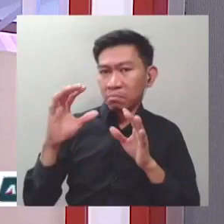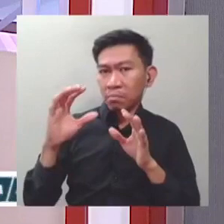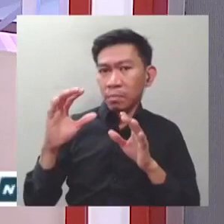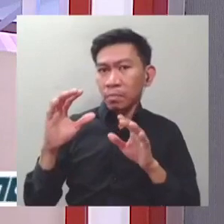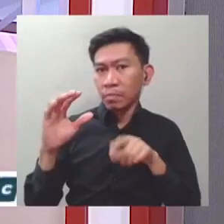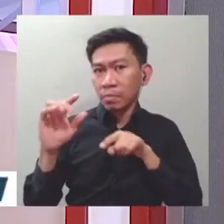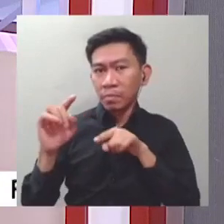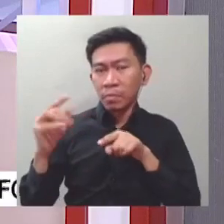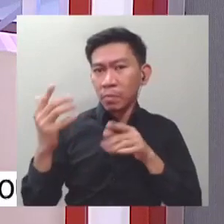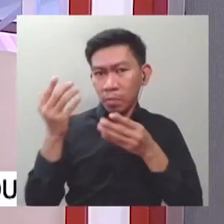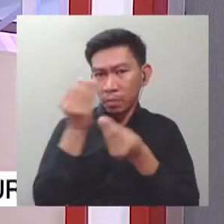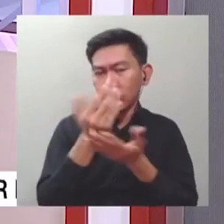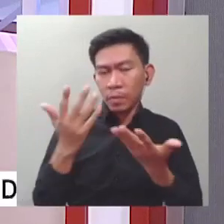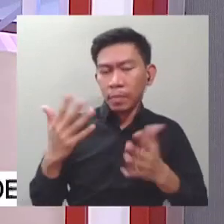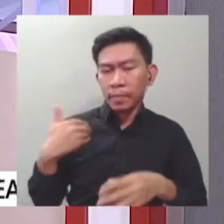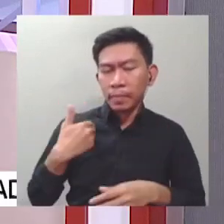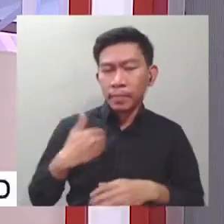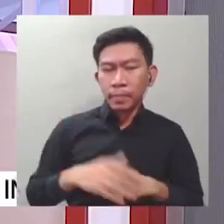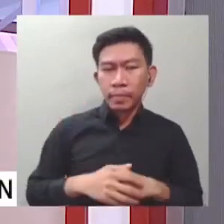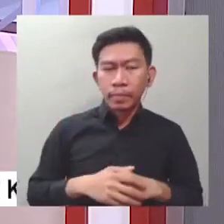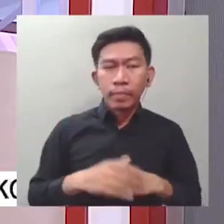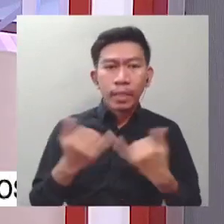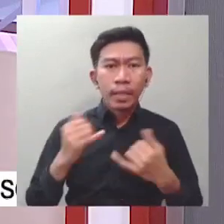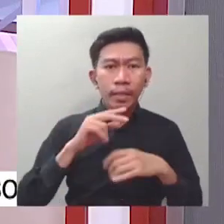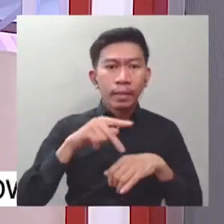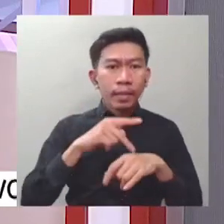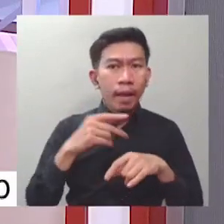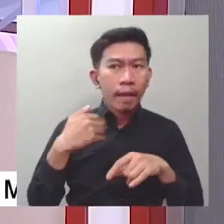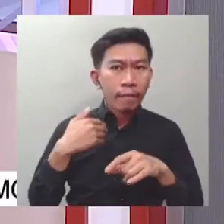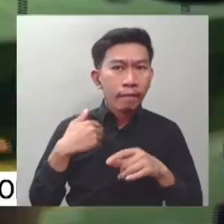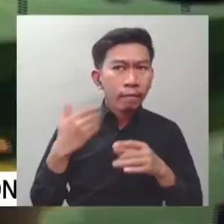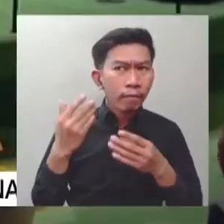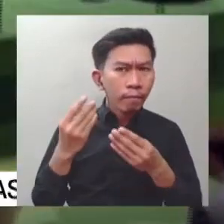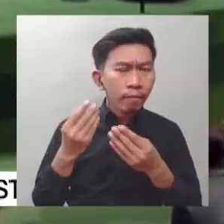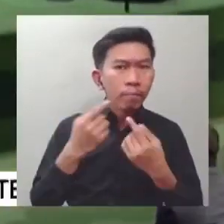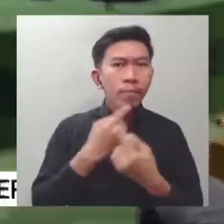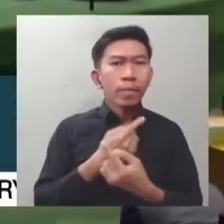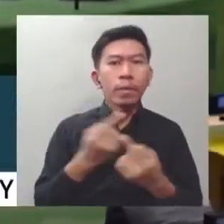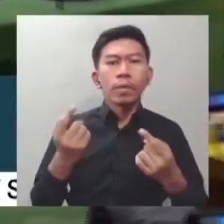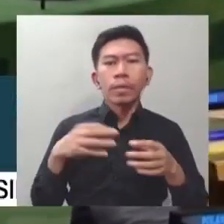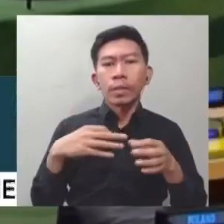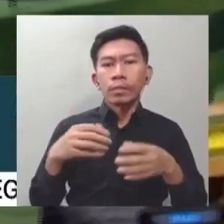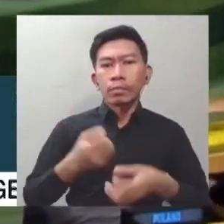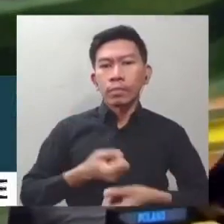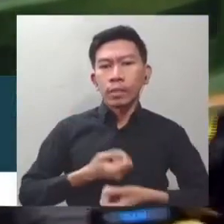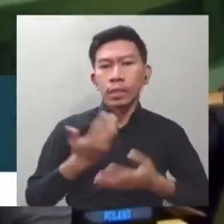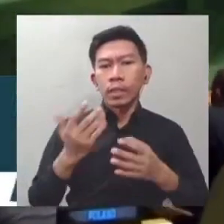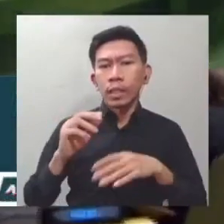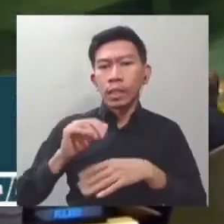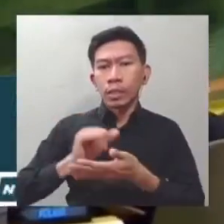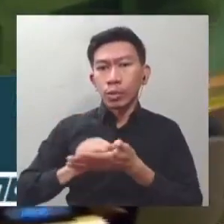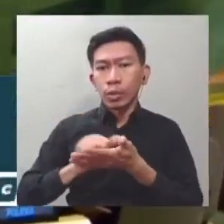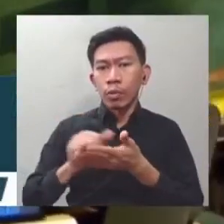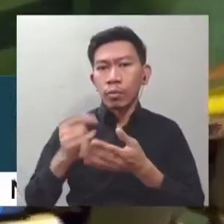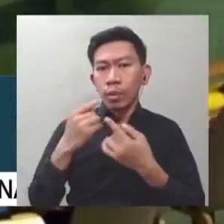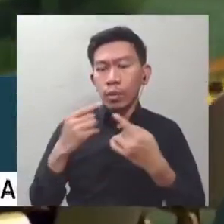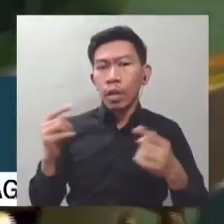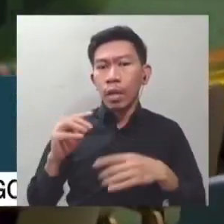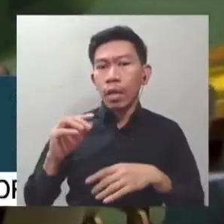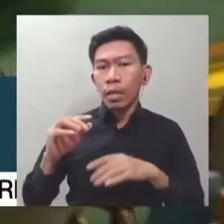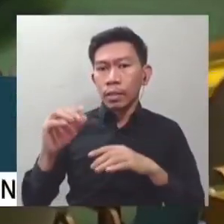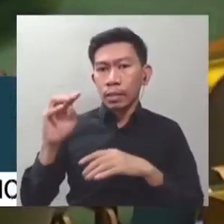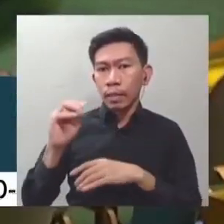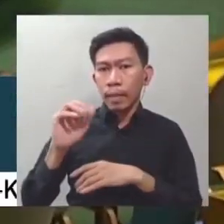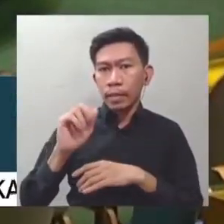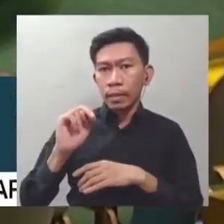for diplomacy in solving international conflicts during the United Nations General Assembly in New York. Manila's top diplomat, Enrique Manalo,